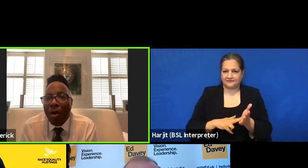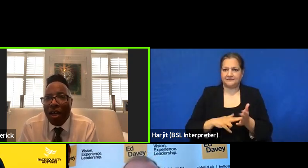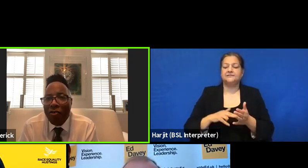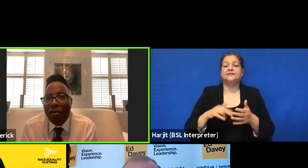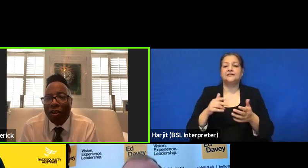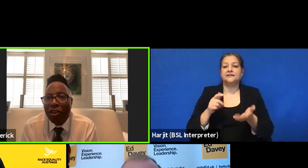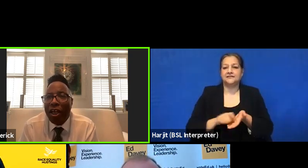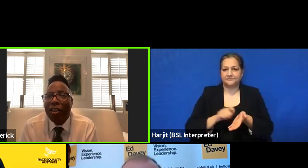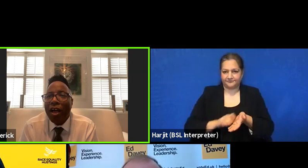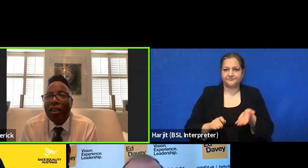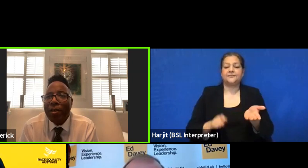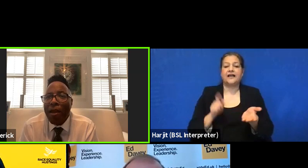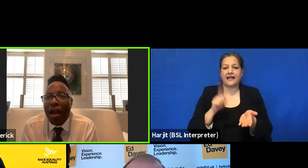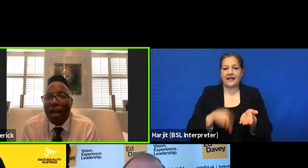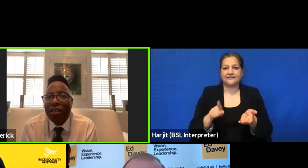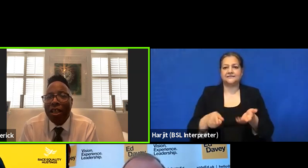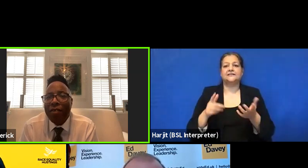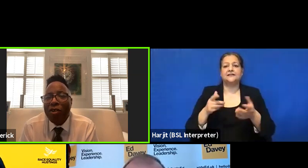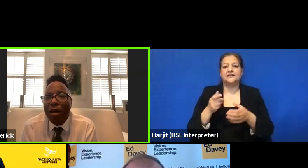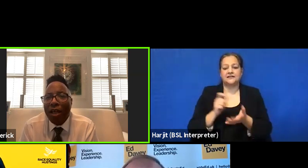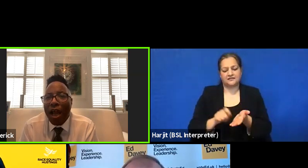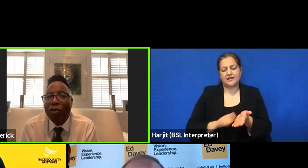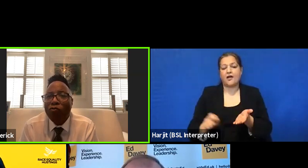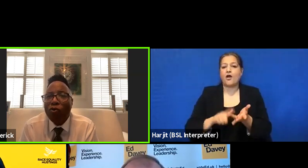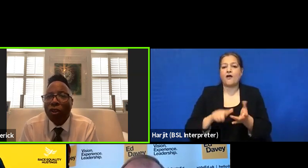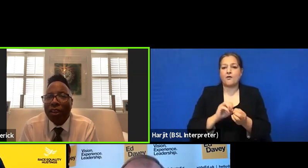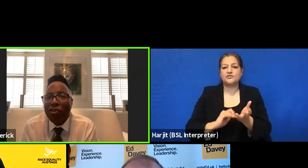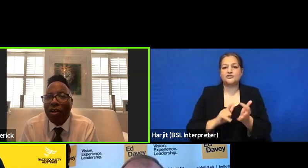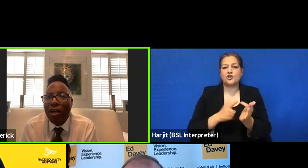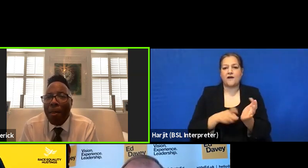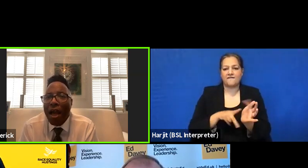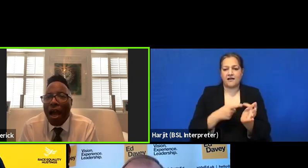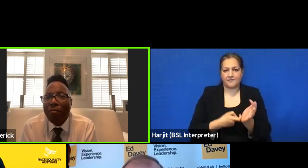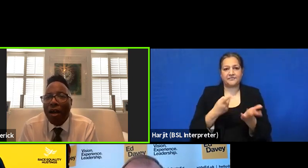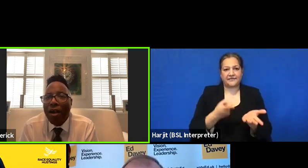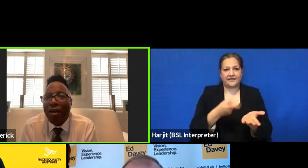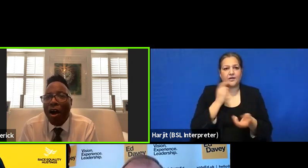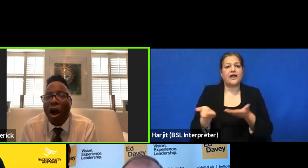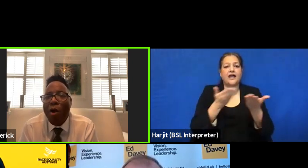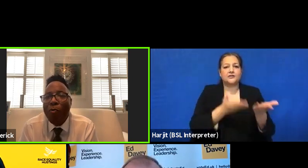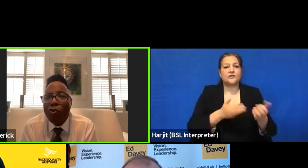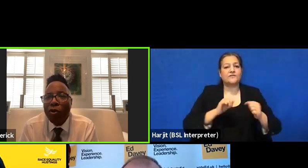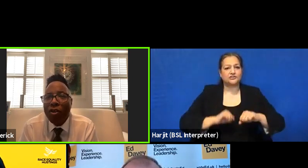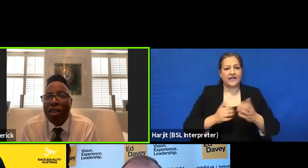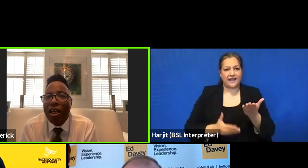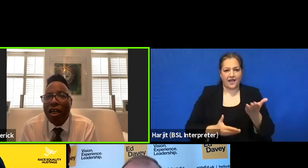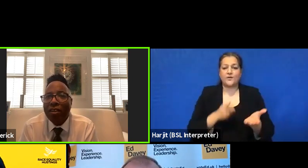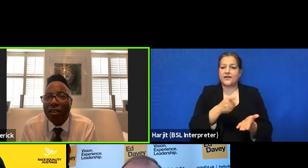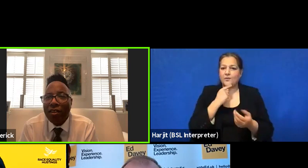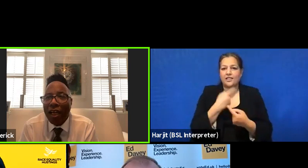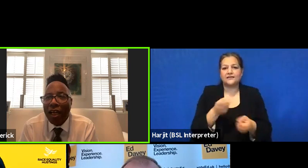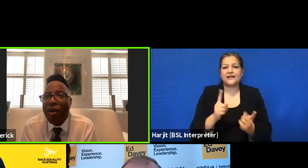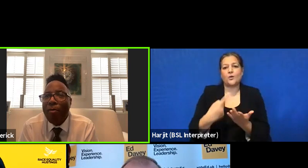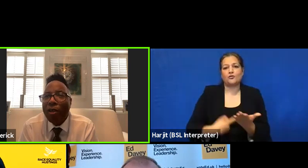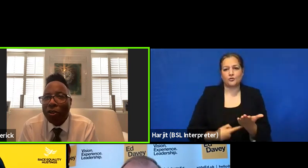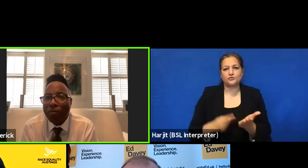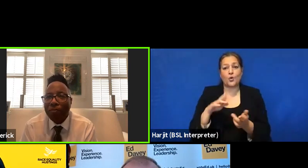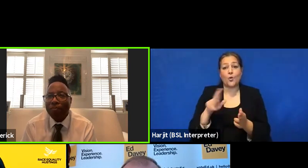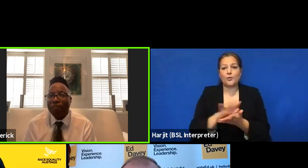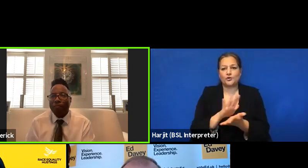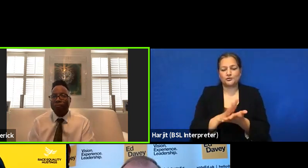So I'm going to hand you over to the chair tonight, and he's going to give you some of the house rules, etc. And I hope you enjoy these hustings. Thank you